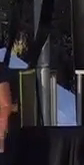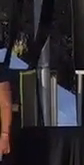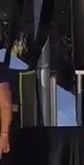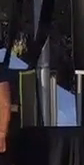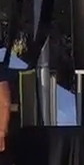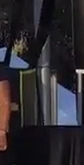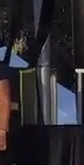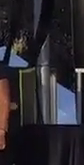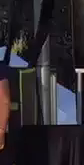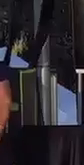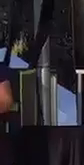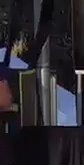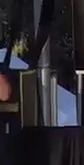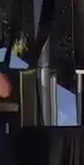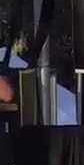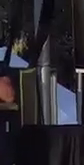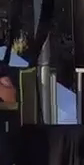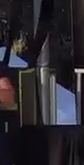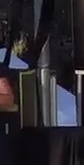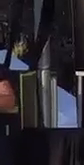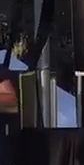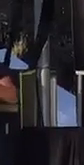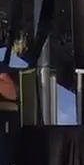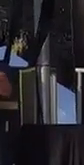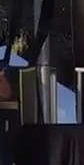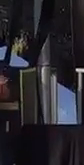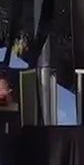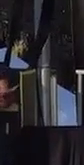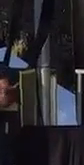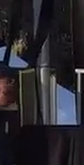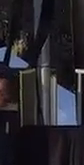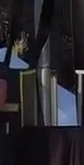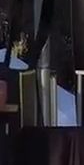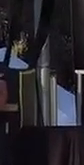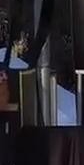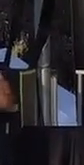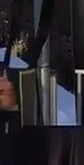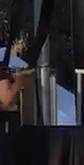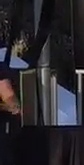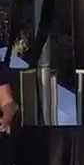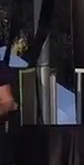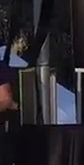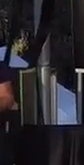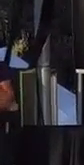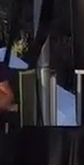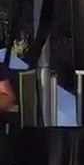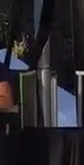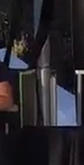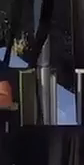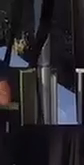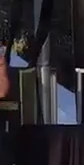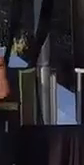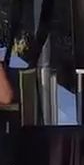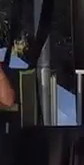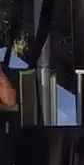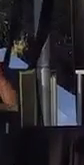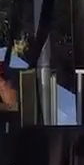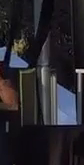anyone, that our soldiers led the way. Today, the celebration of Pride stretches across the